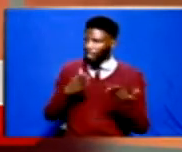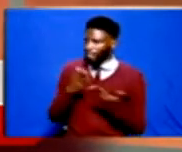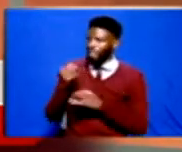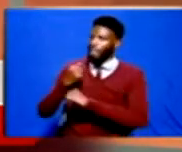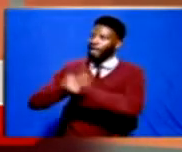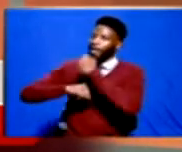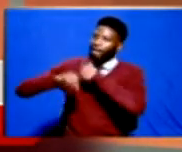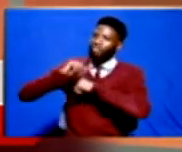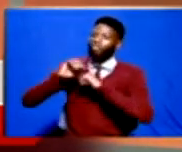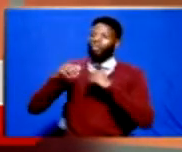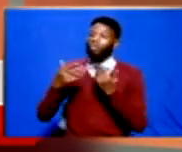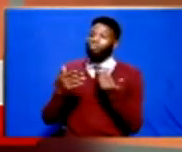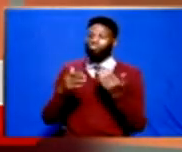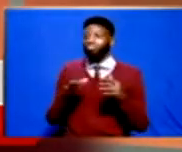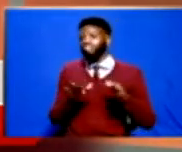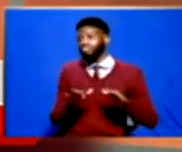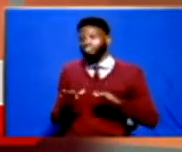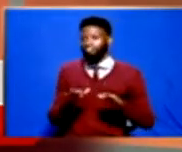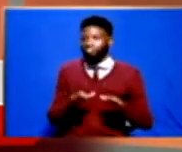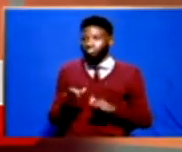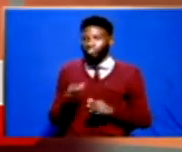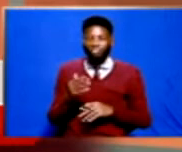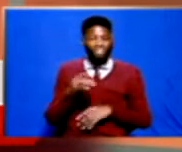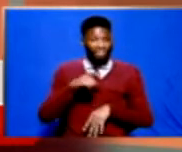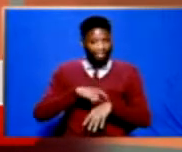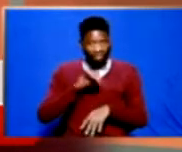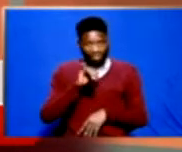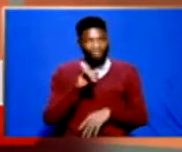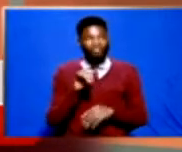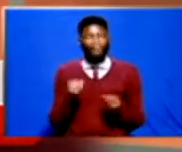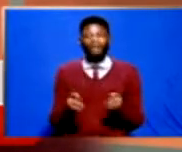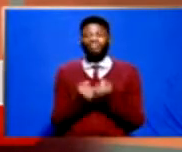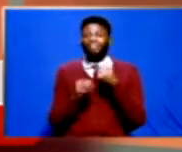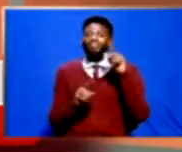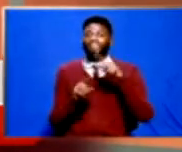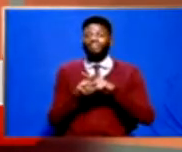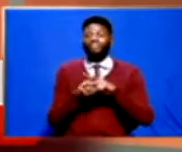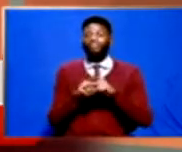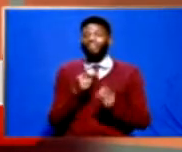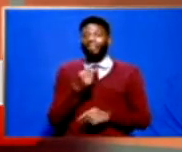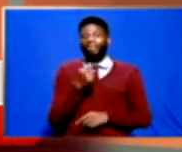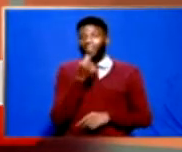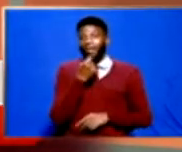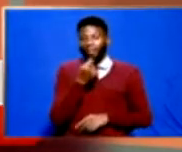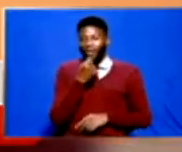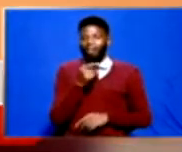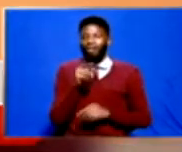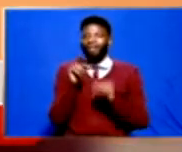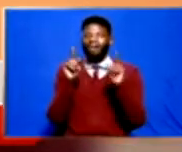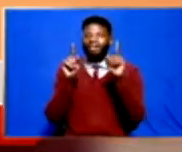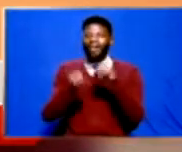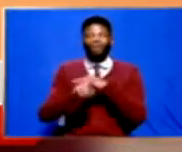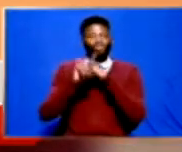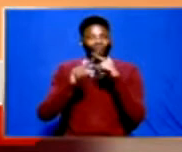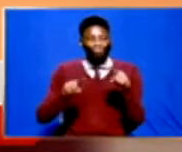inactive. And I think at that time is when there was the famous Balala cancellation of licenses, if you can remember.